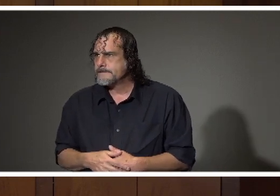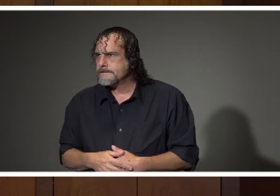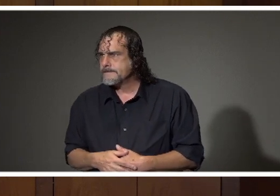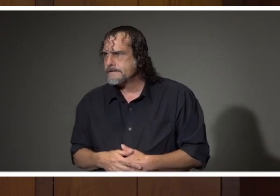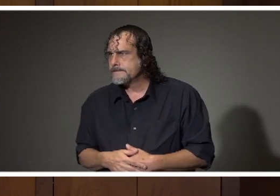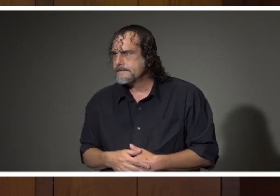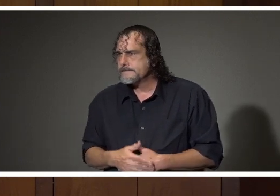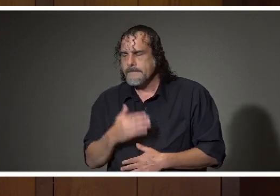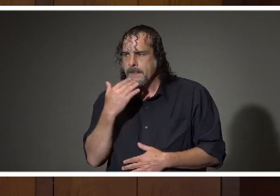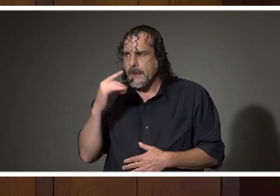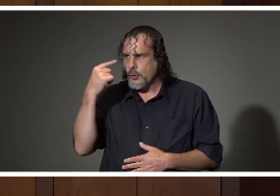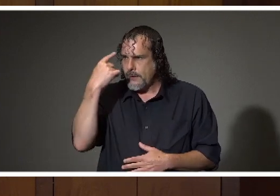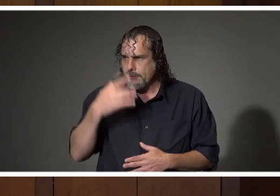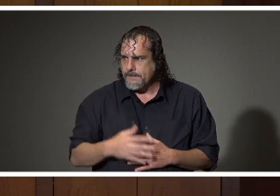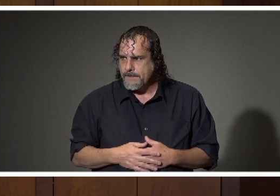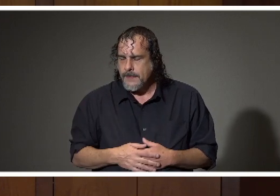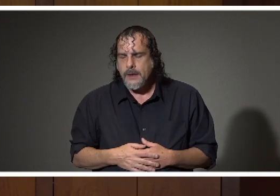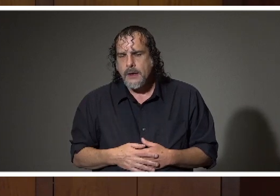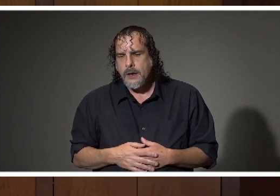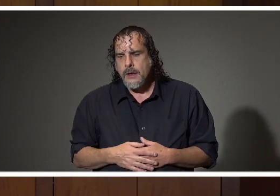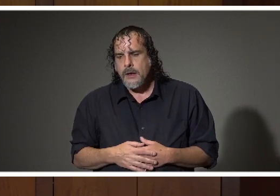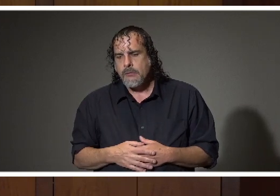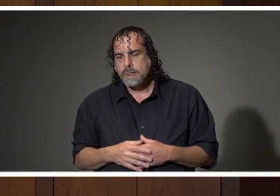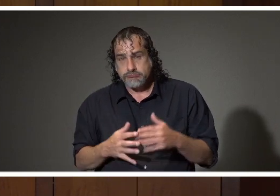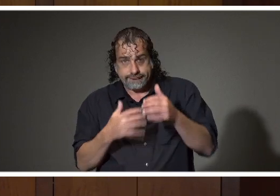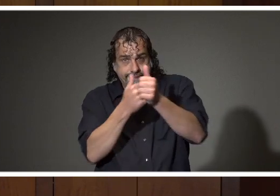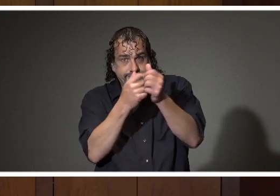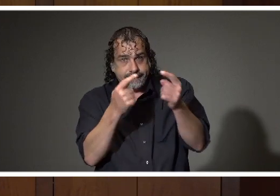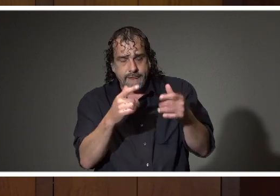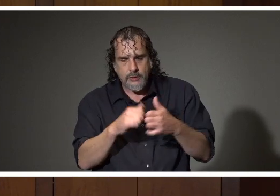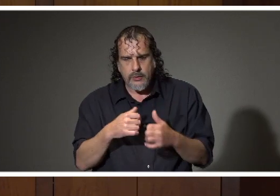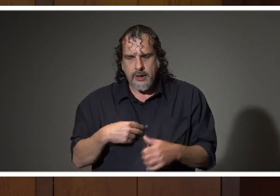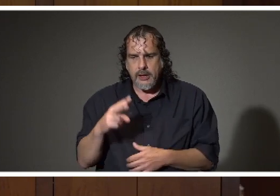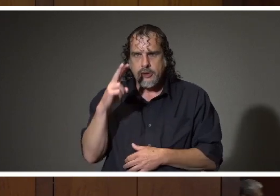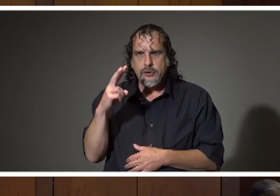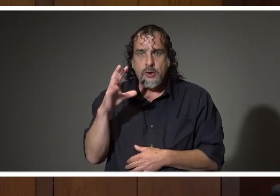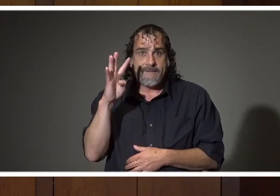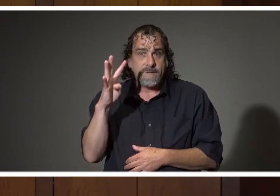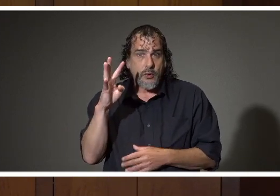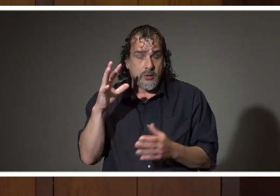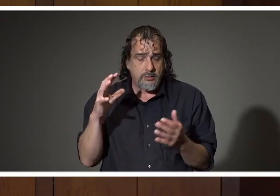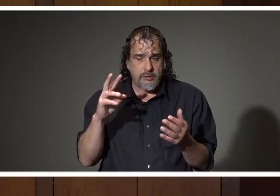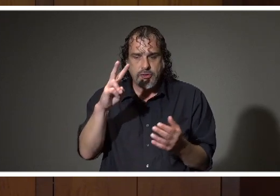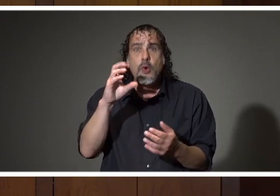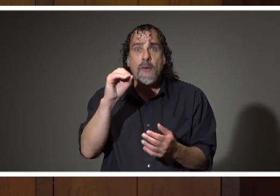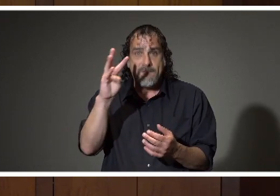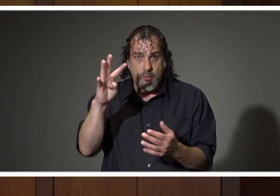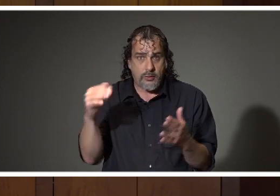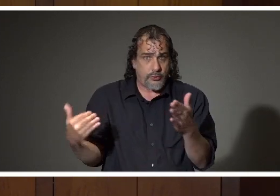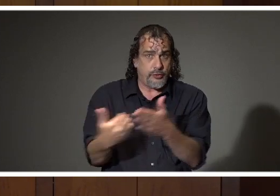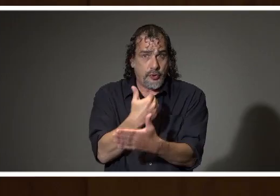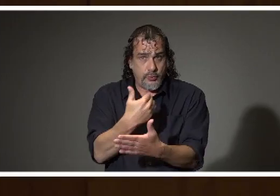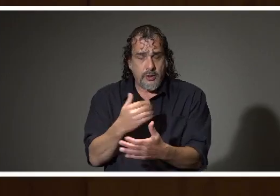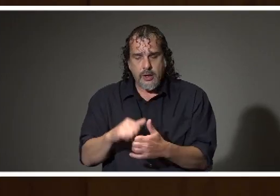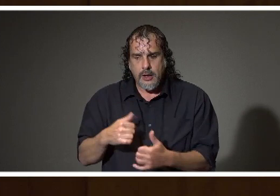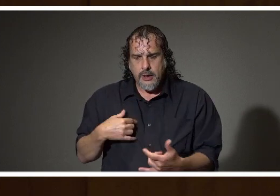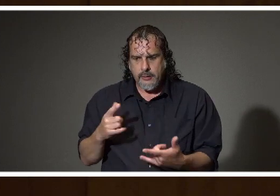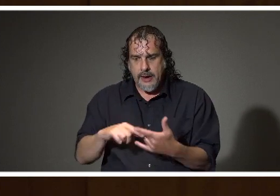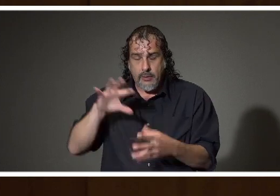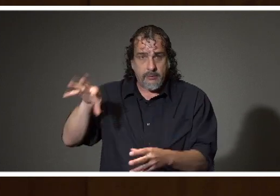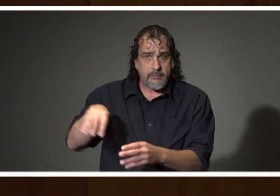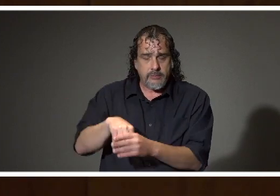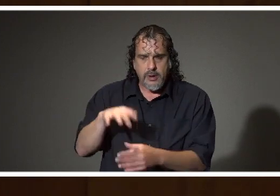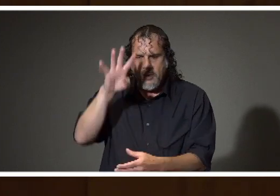Dobbs? Yeah, thank you, Governor. Just a quick update. We reported 204 new cases with 14 additional deaths, sadly, bringing us to a total